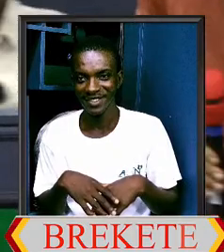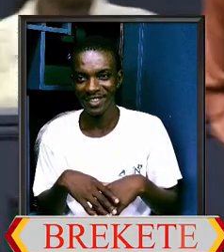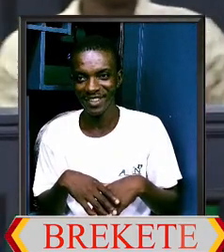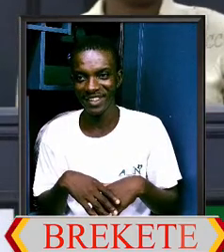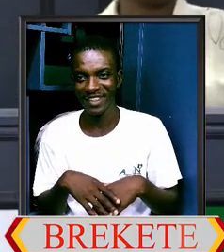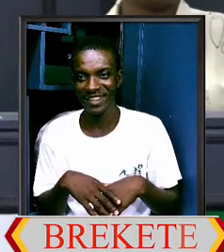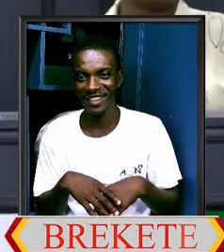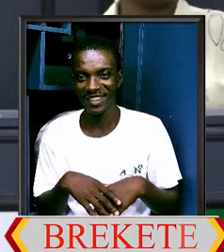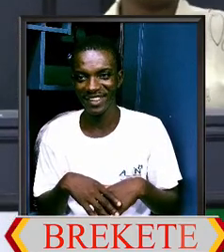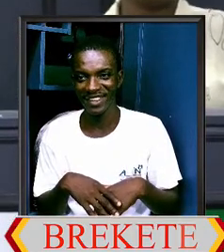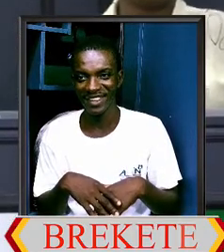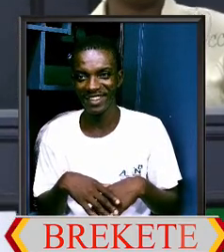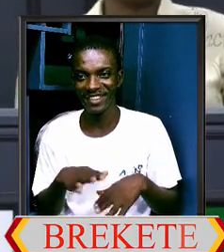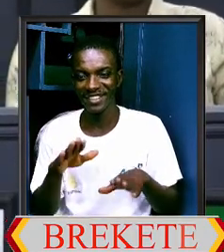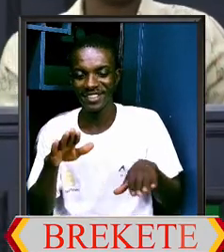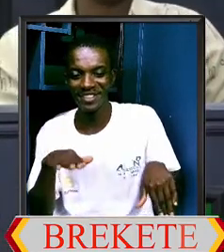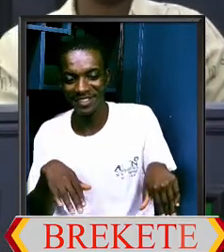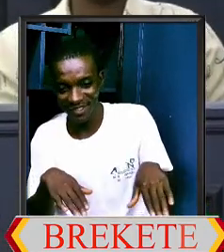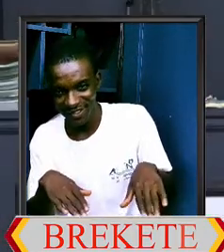Amanda.